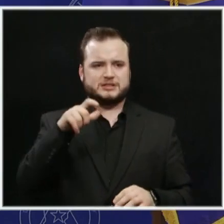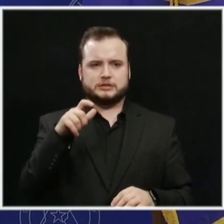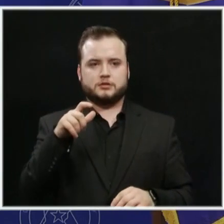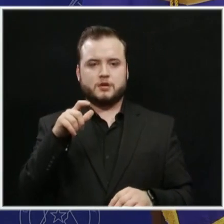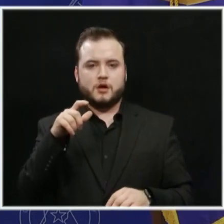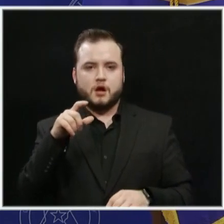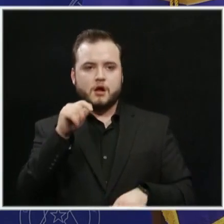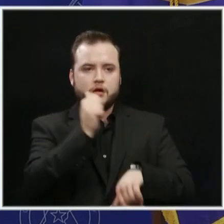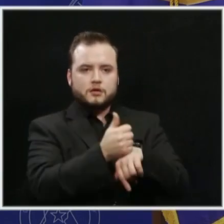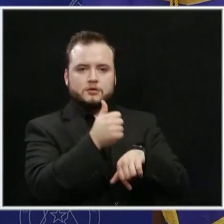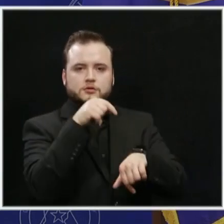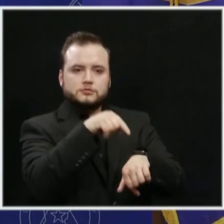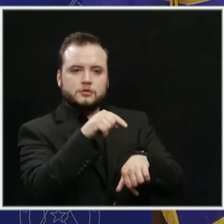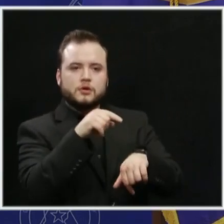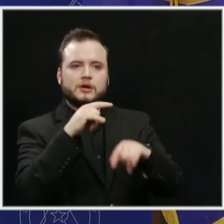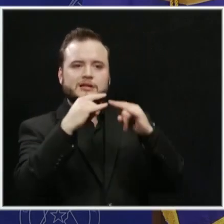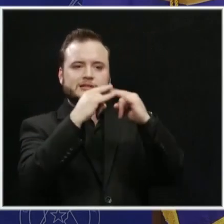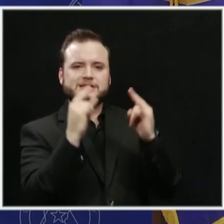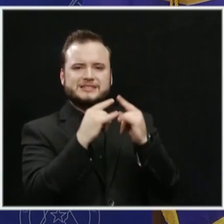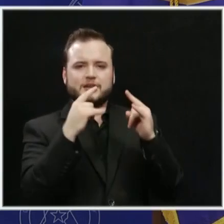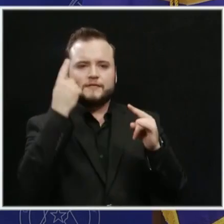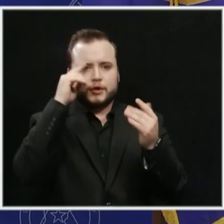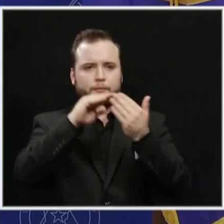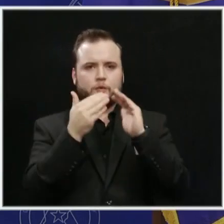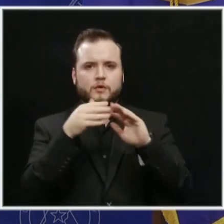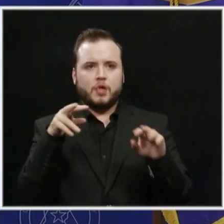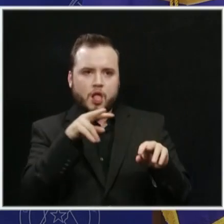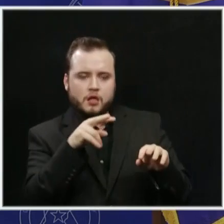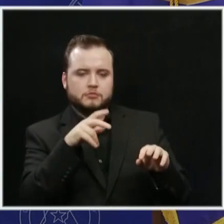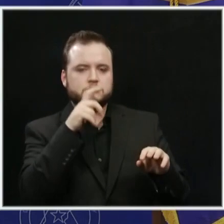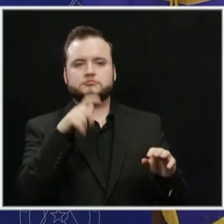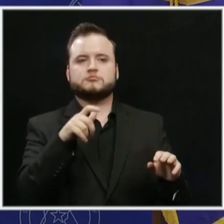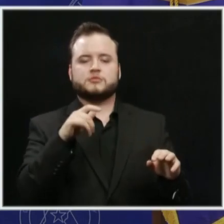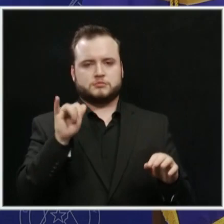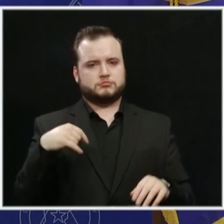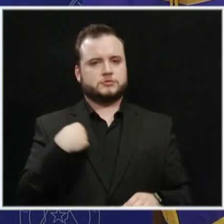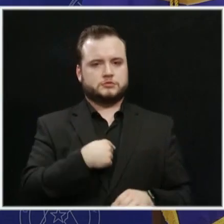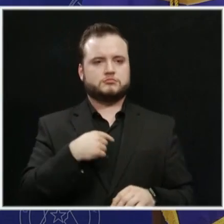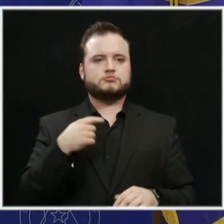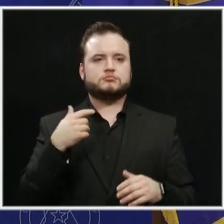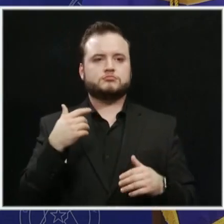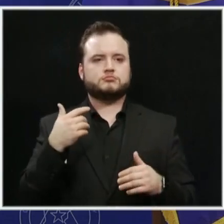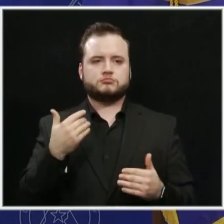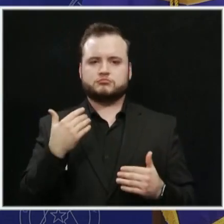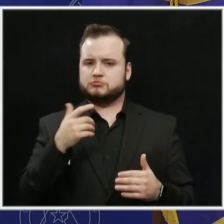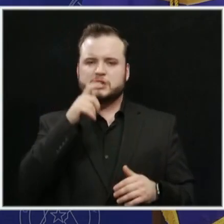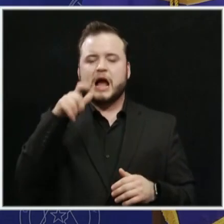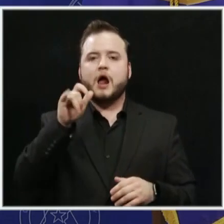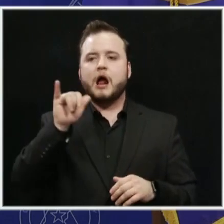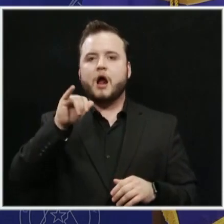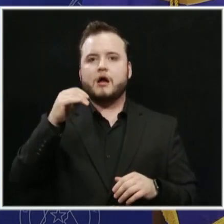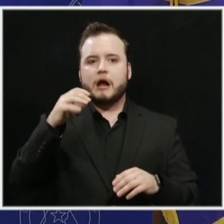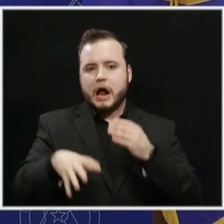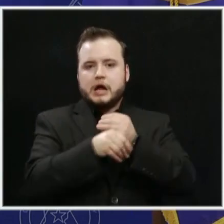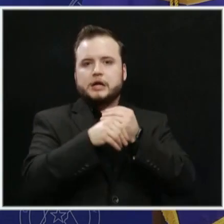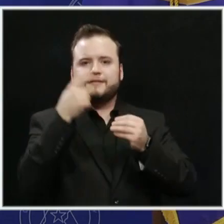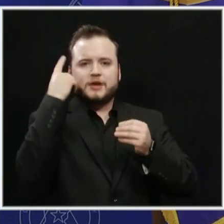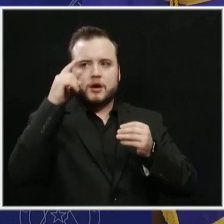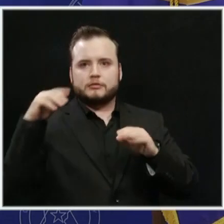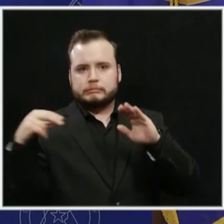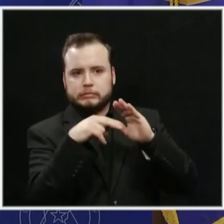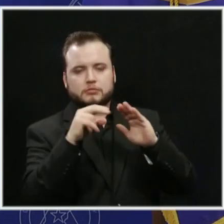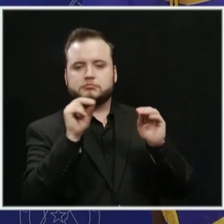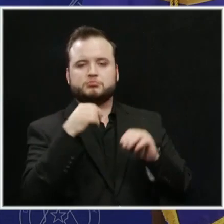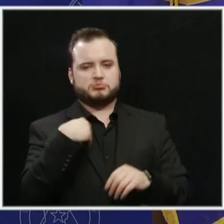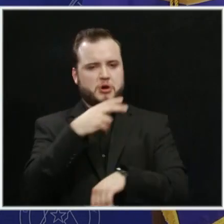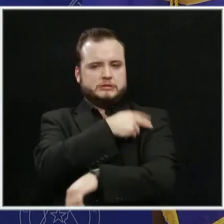community strategies that have been needed in other areas in order to provide overflow hospital care. We are very blessed. When we think about